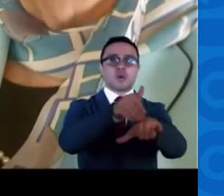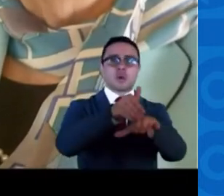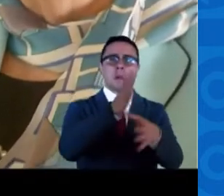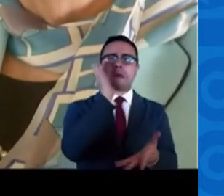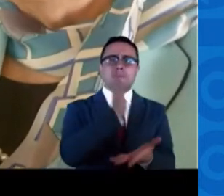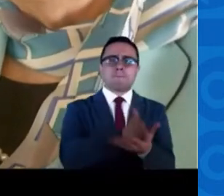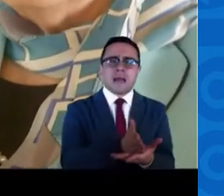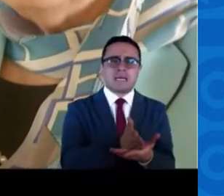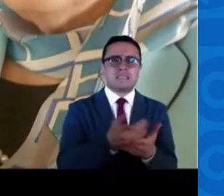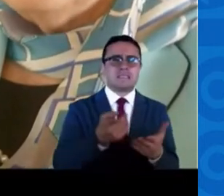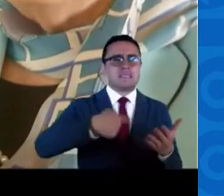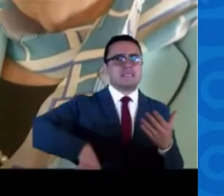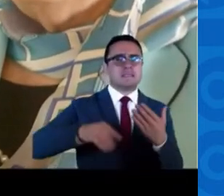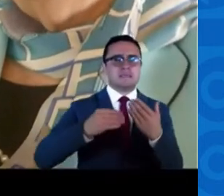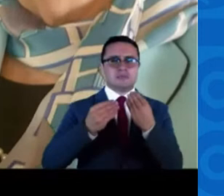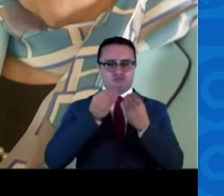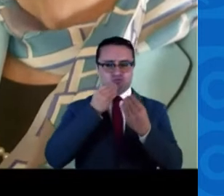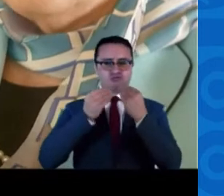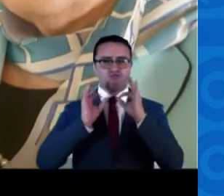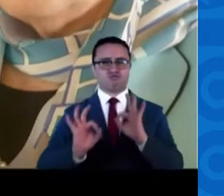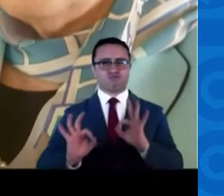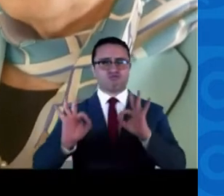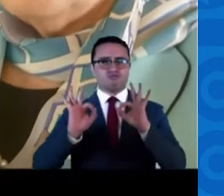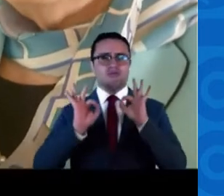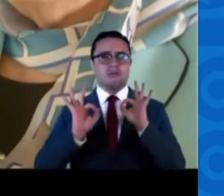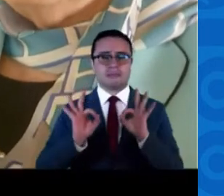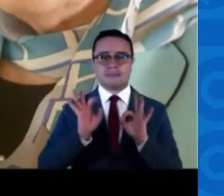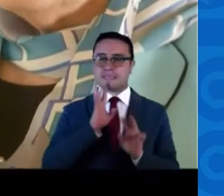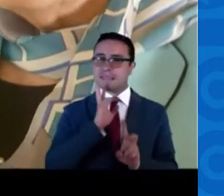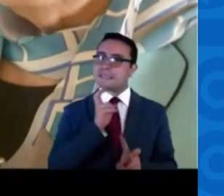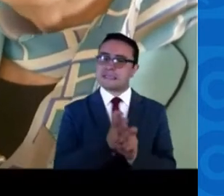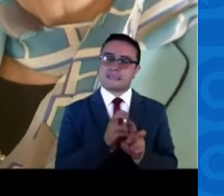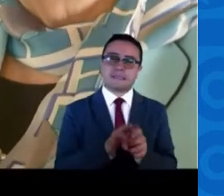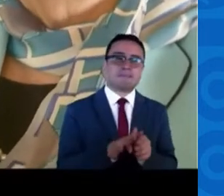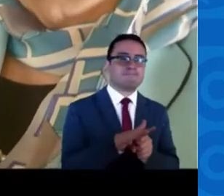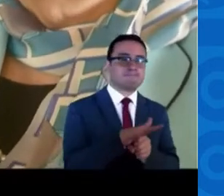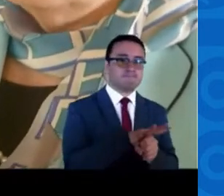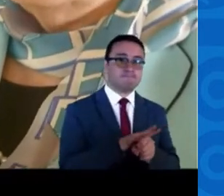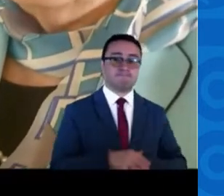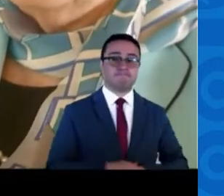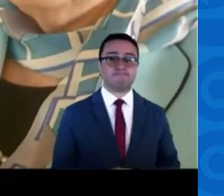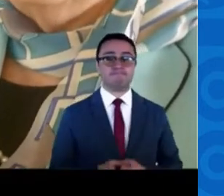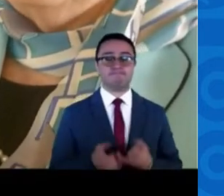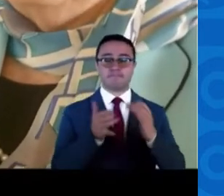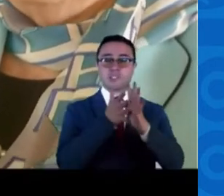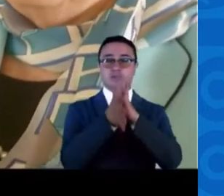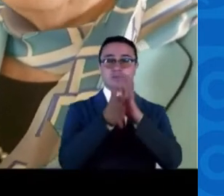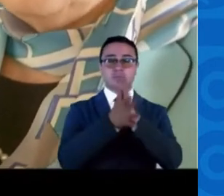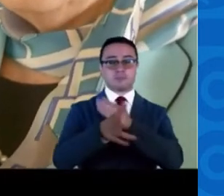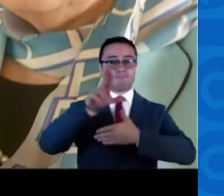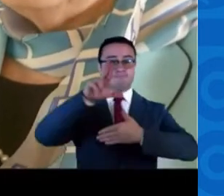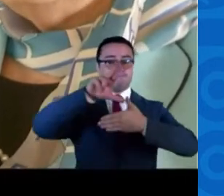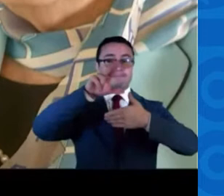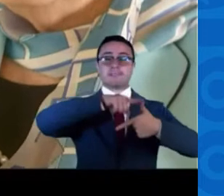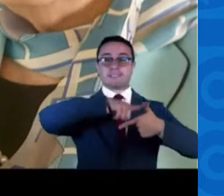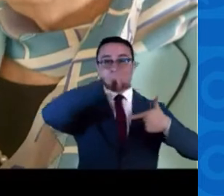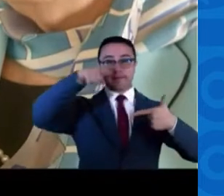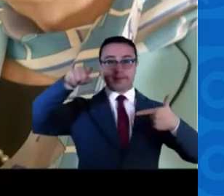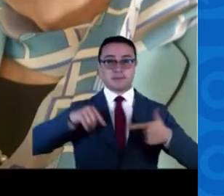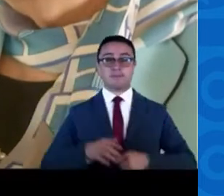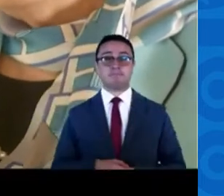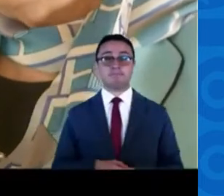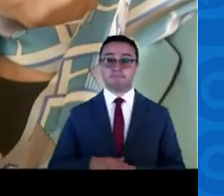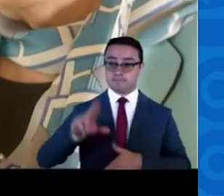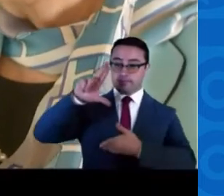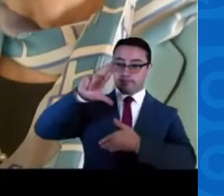those, 21 million suffer serious food insecurity. And these are the figures for our